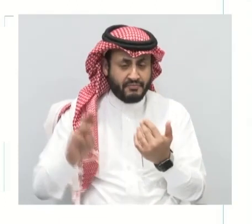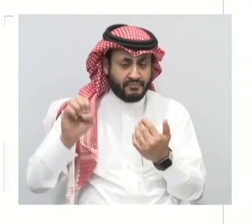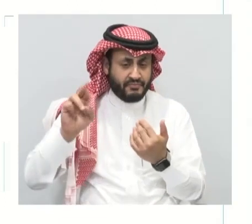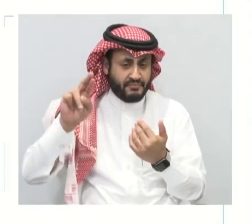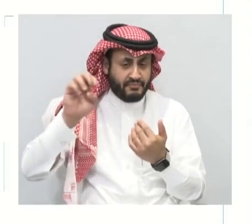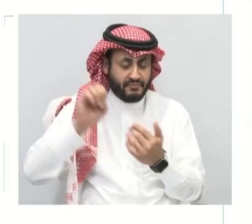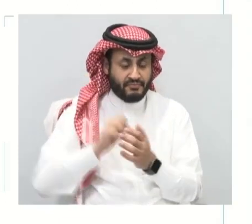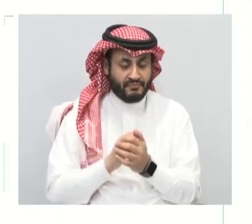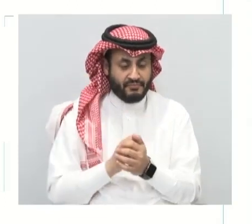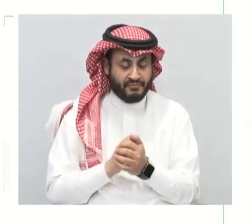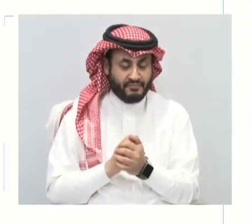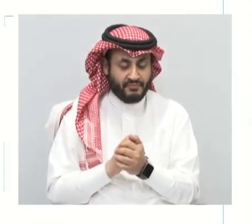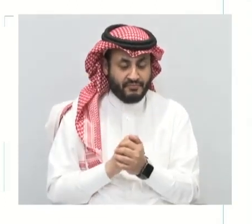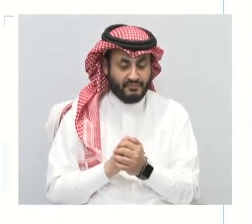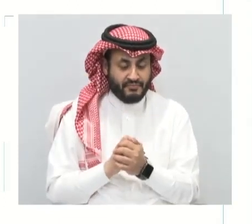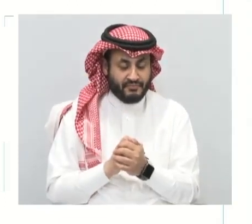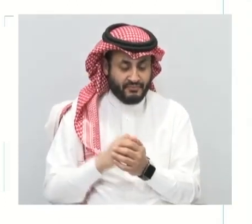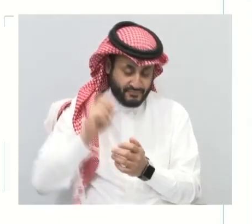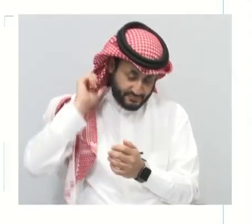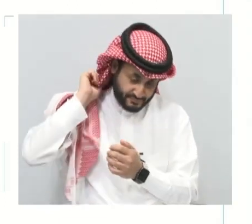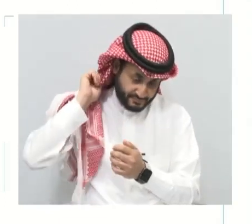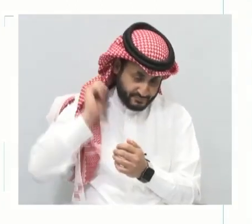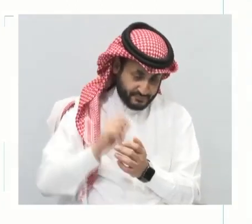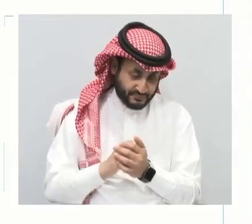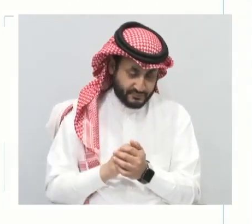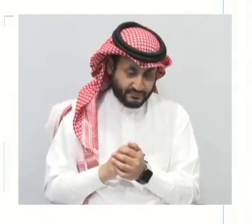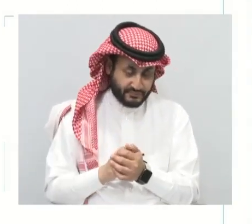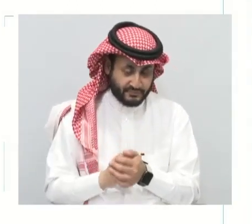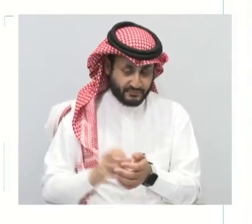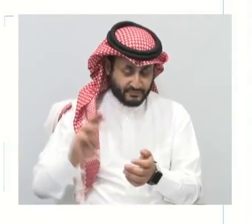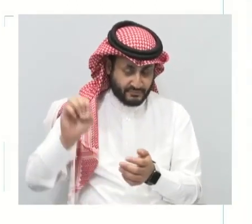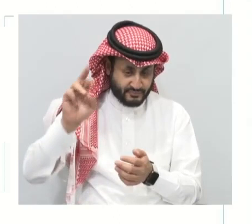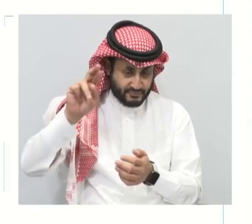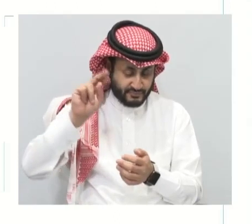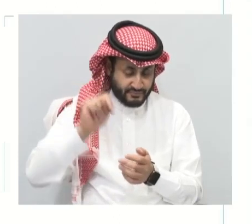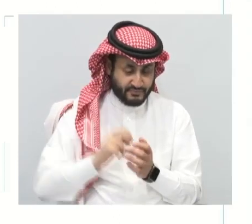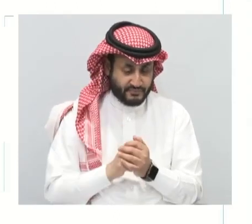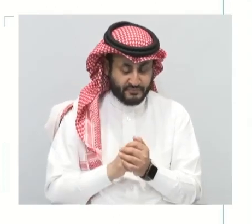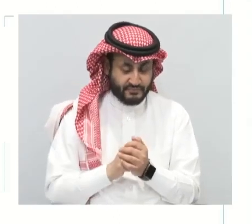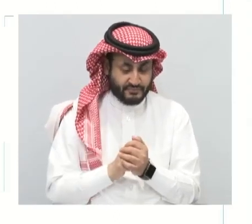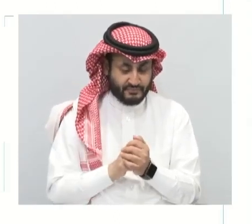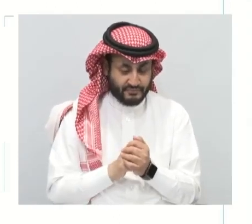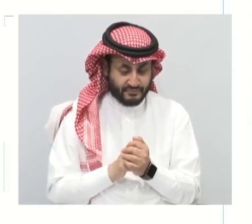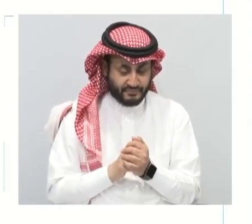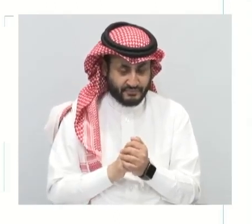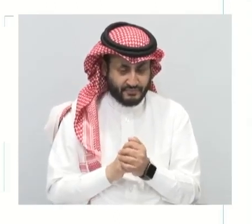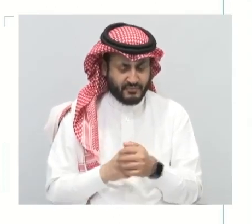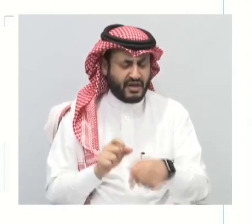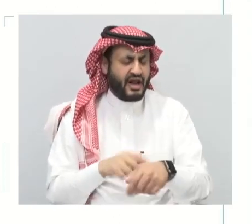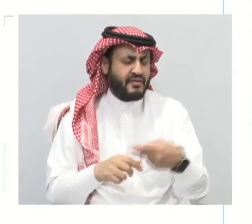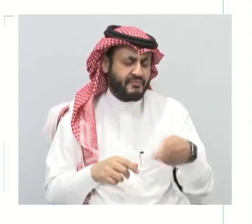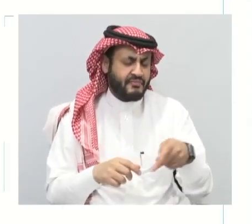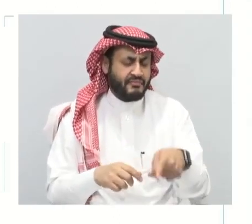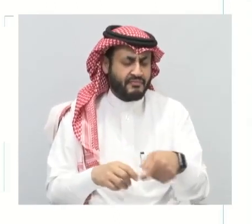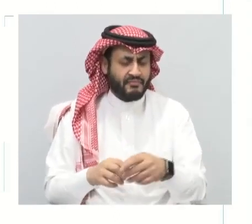wore uniforms at school when you talk about something in the past. And if you talk about the action, regardless of the time, you